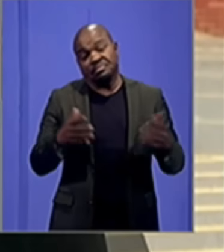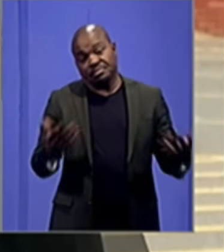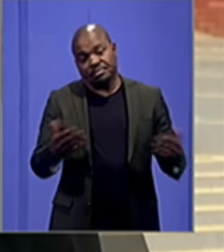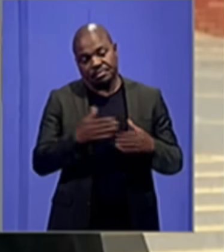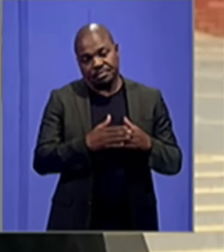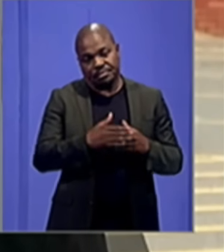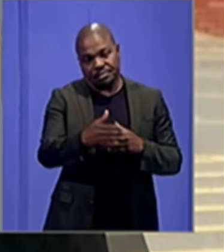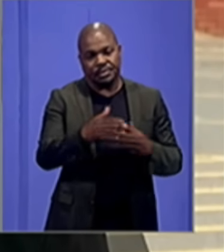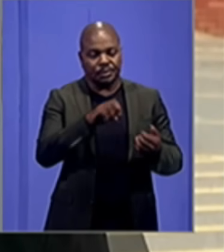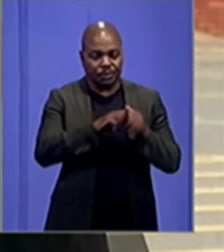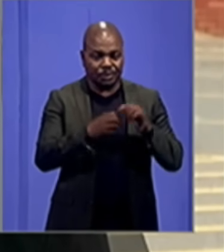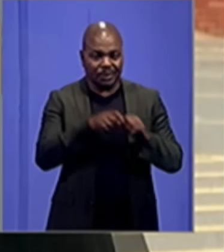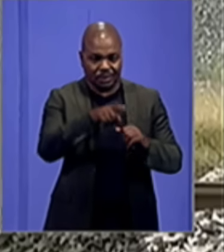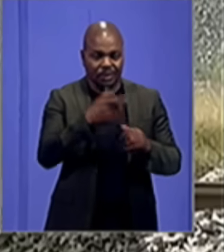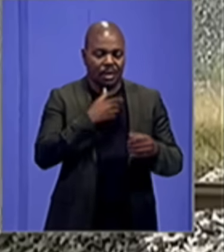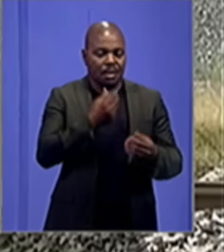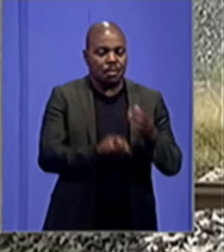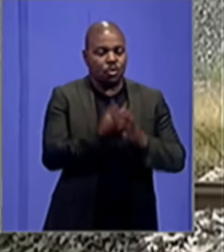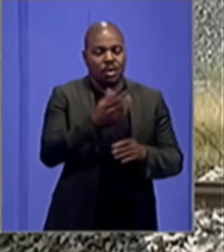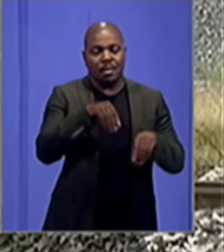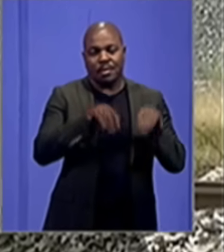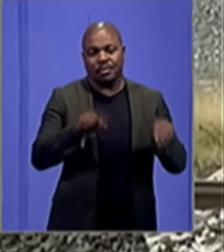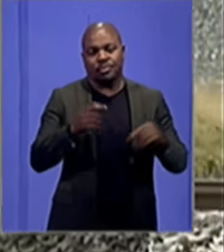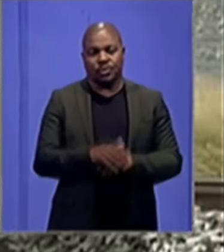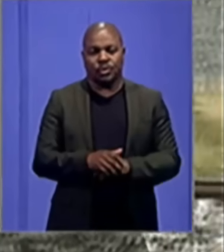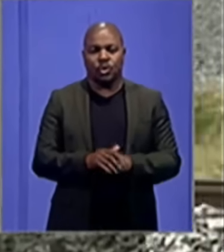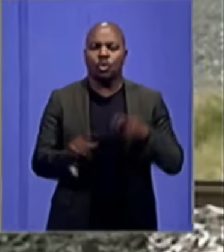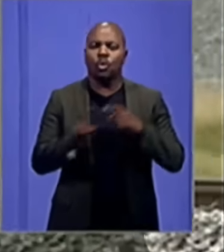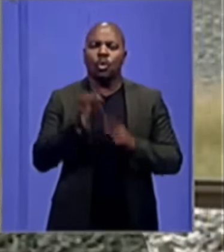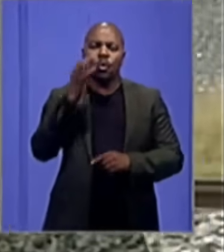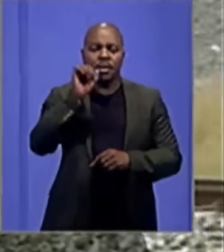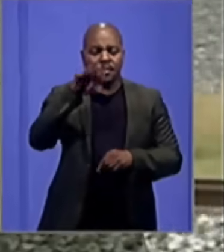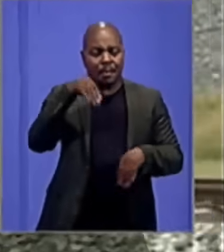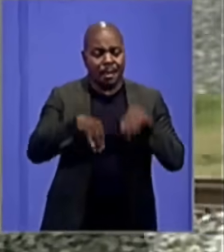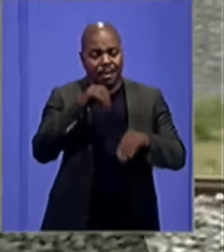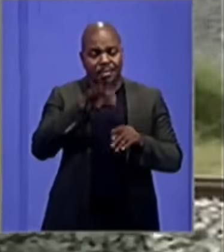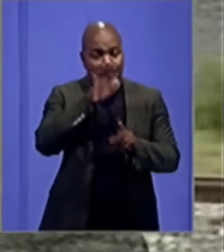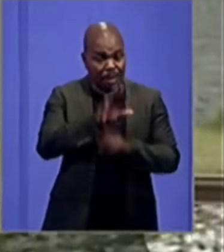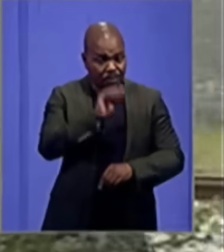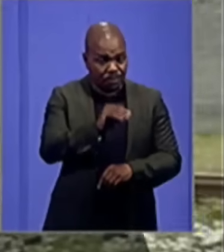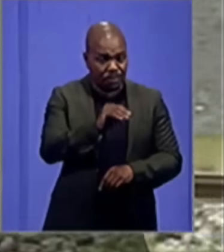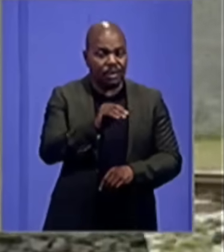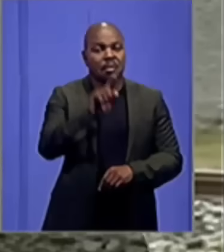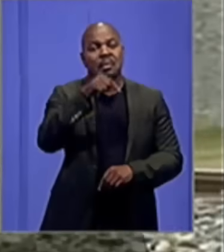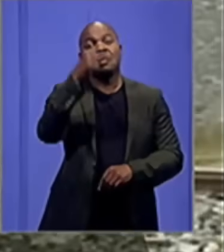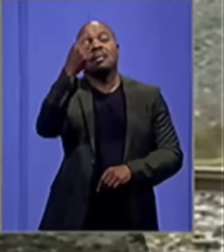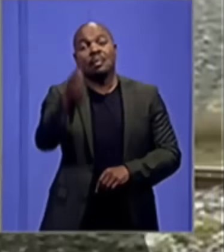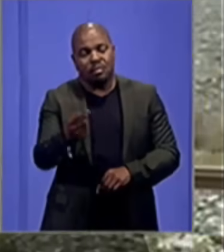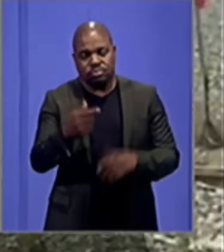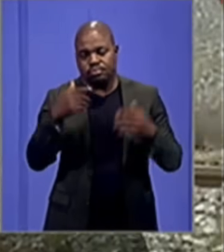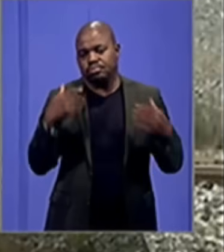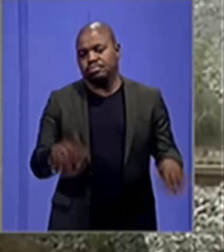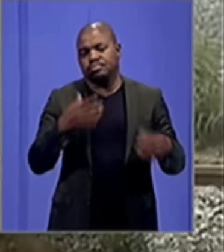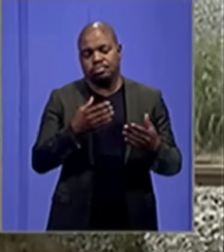zero production ko di mining. Mahlangu o re ha merafo e ka thefuleha sena se ka ba le ditholwana tse